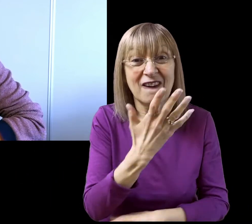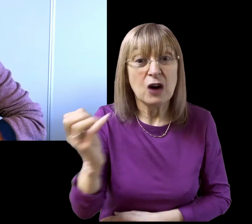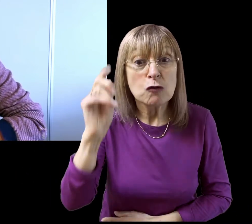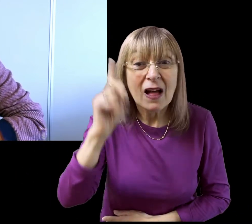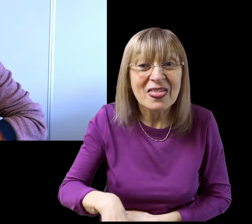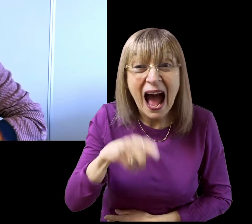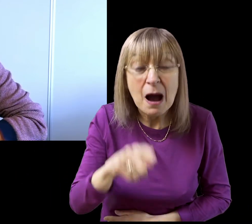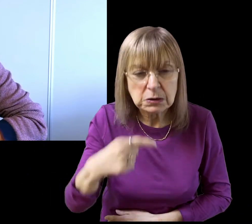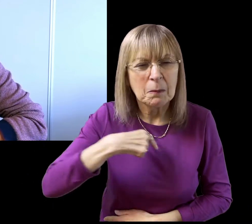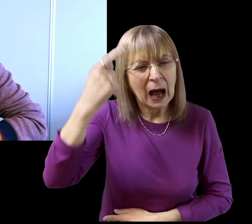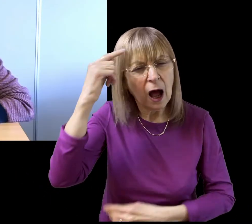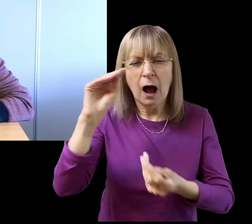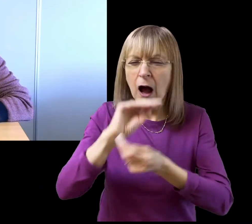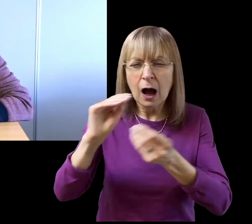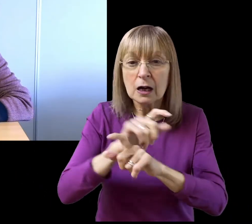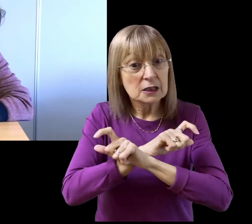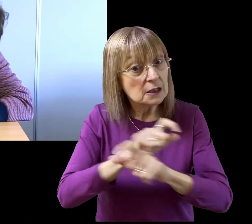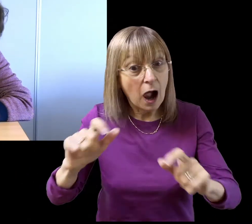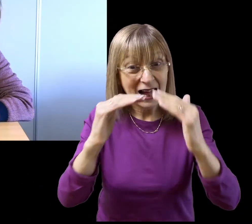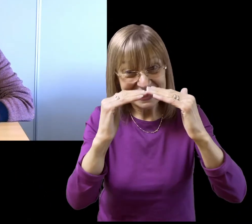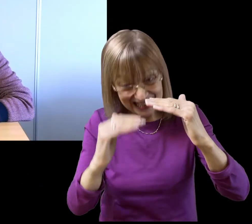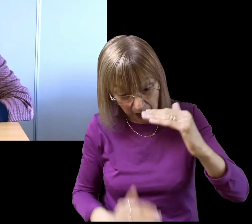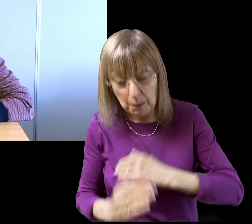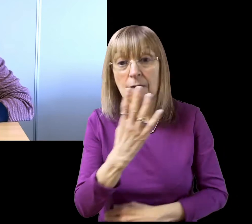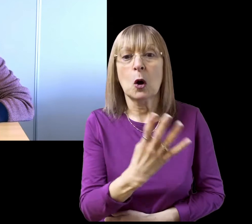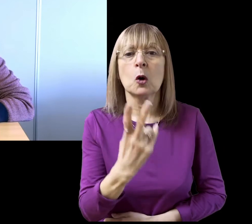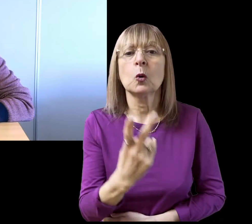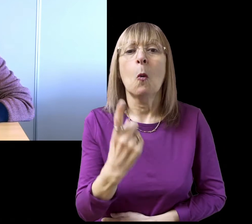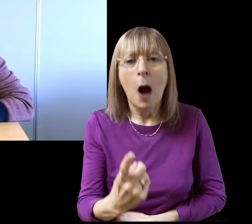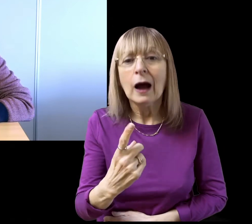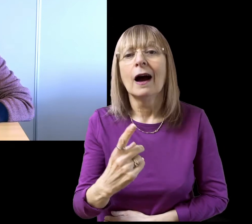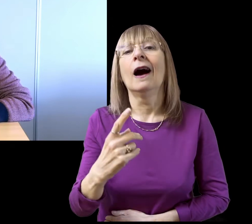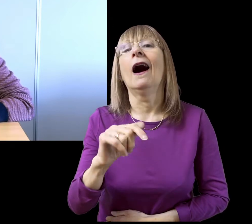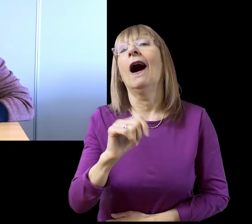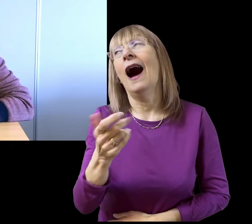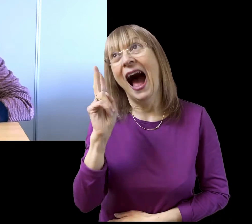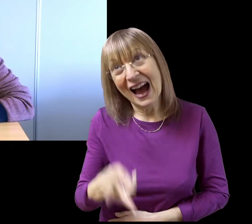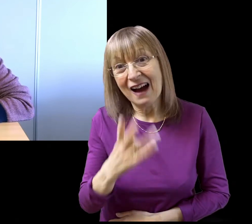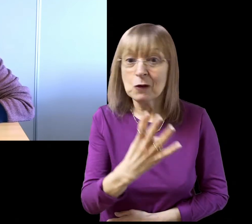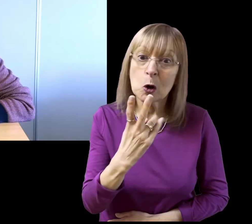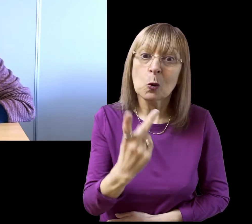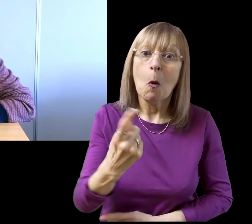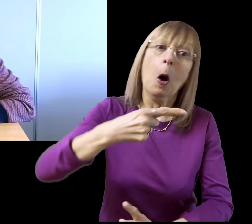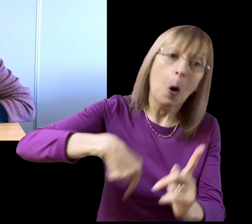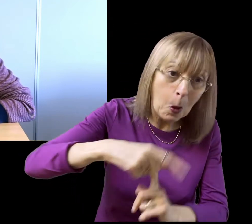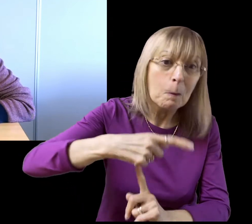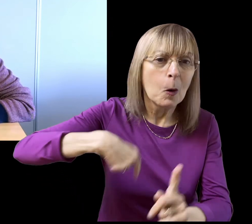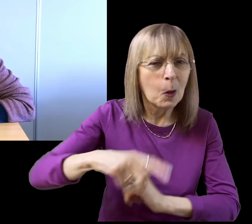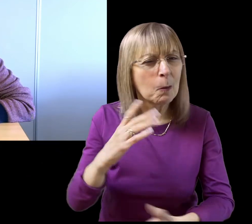I think, off the top of my head. But it still eventually comes down to the 421, 421, 421